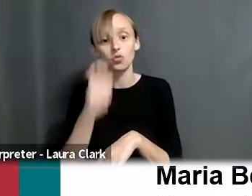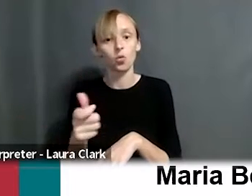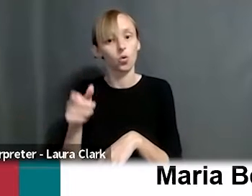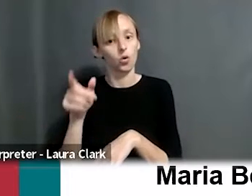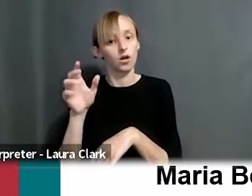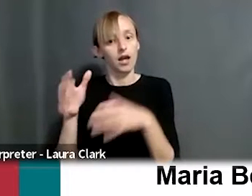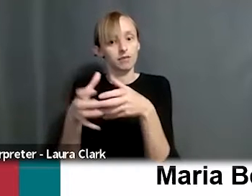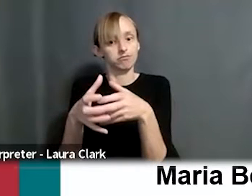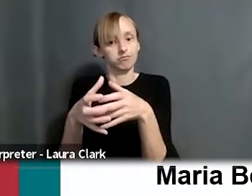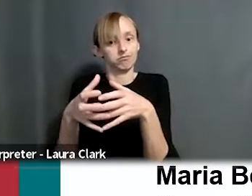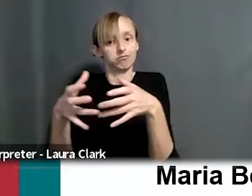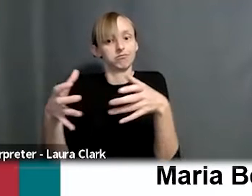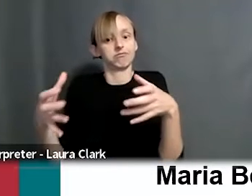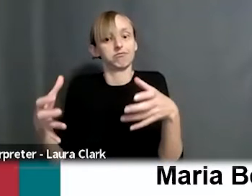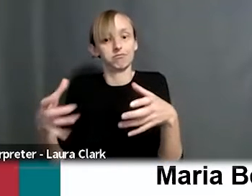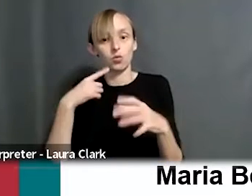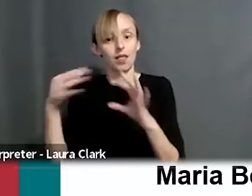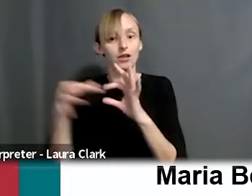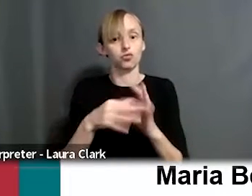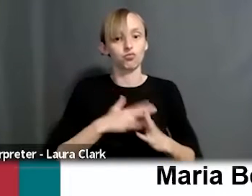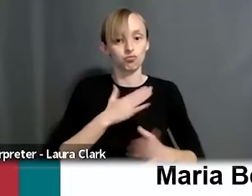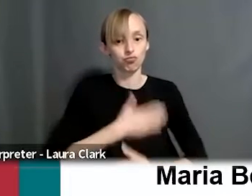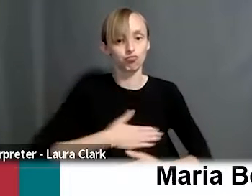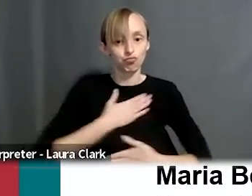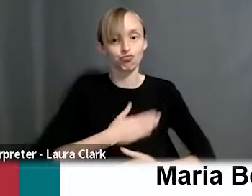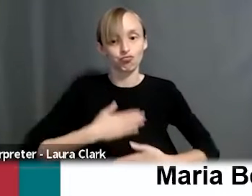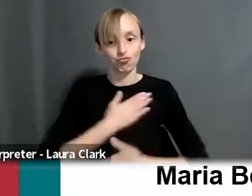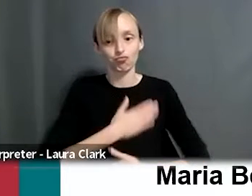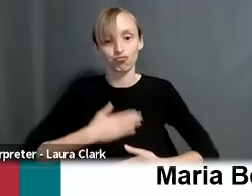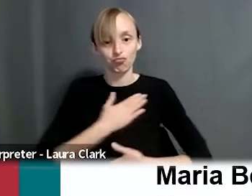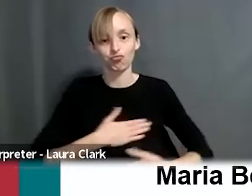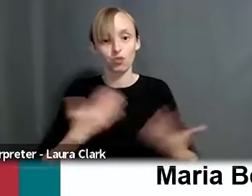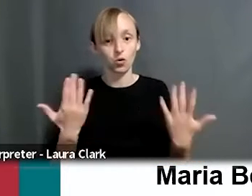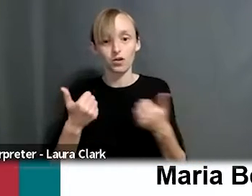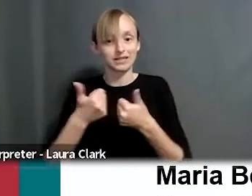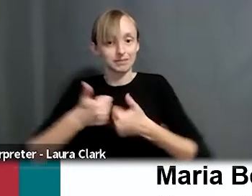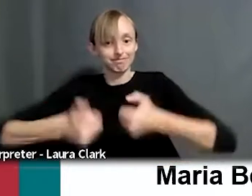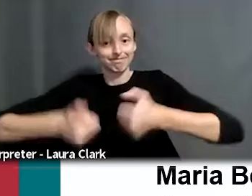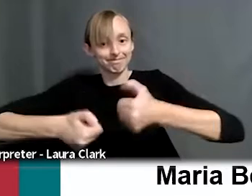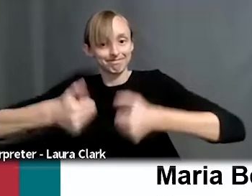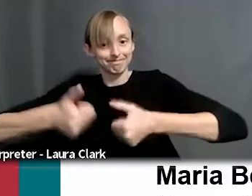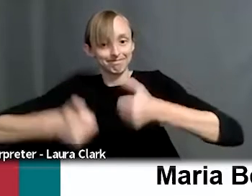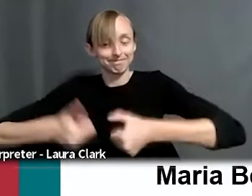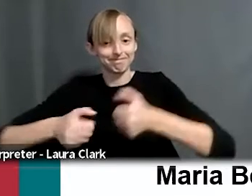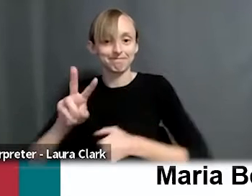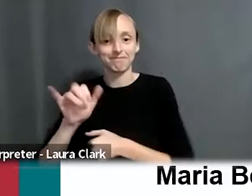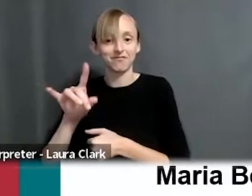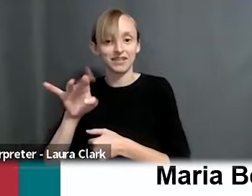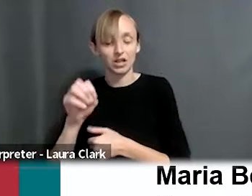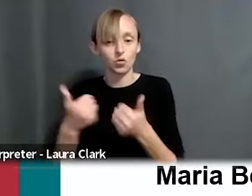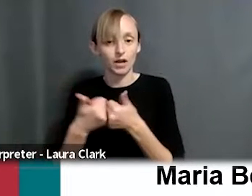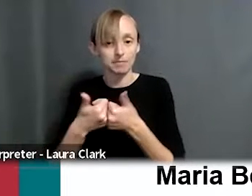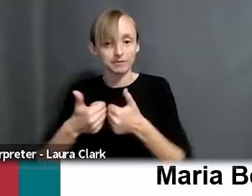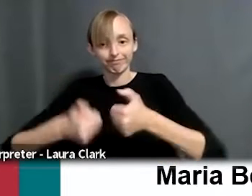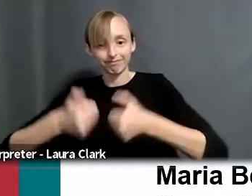growing part of recreation, is video games, and it